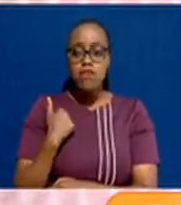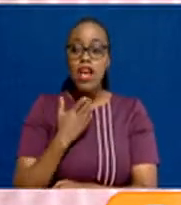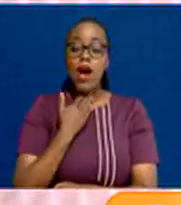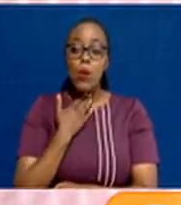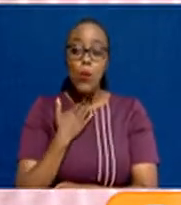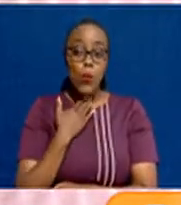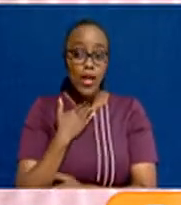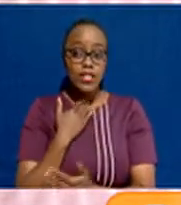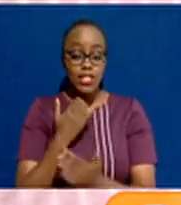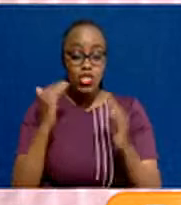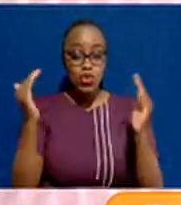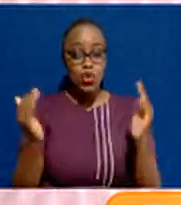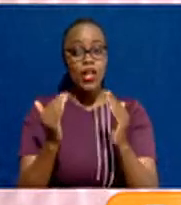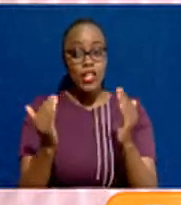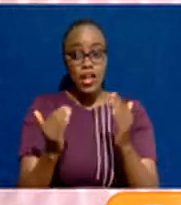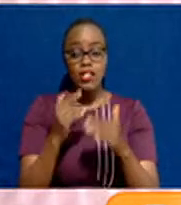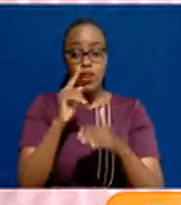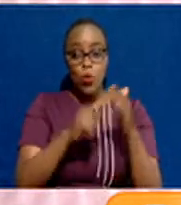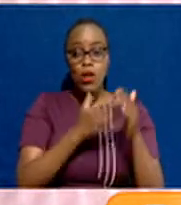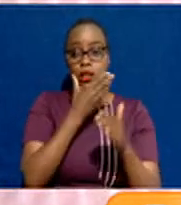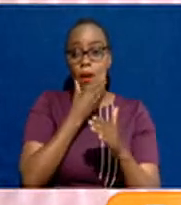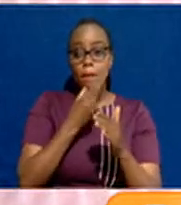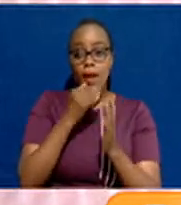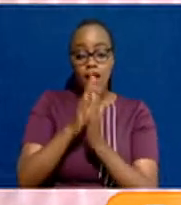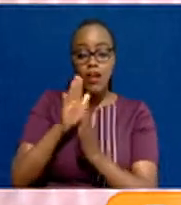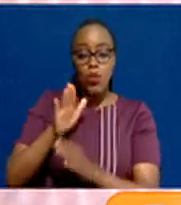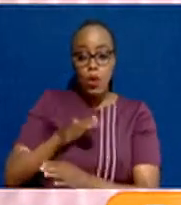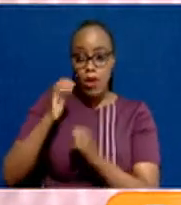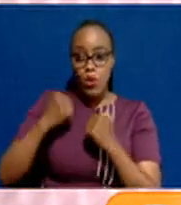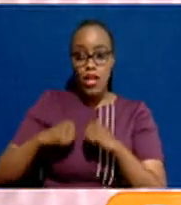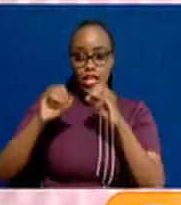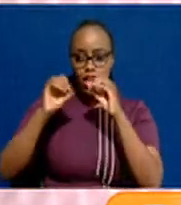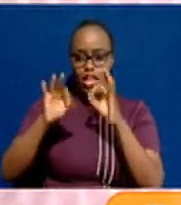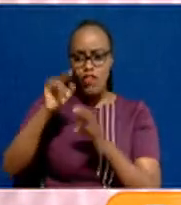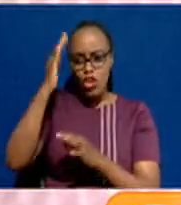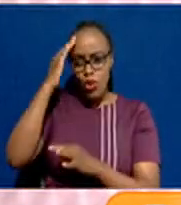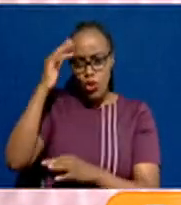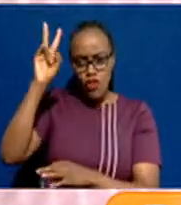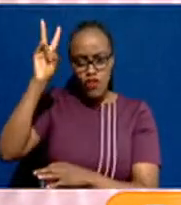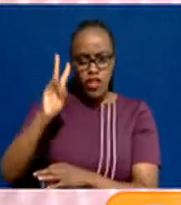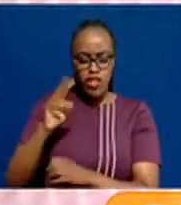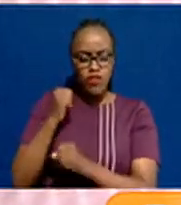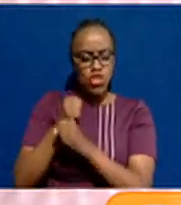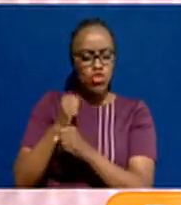know, encourage both men and women who are senior. If you know Victoria